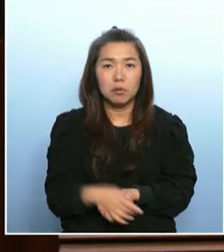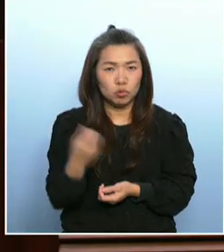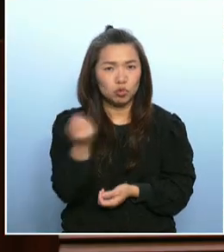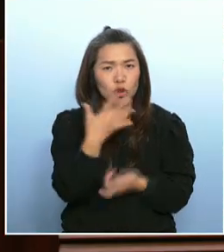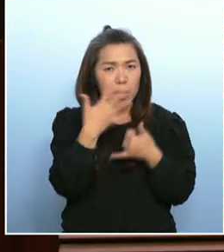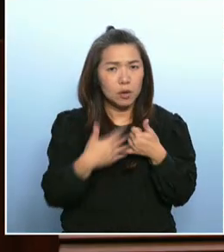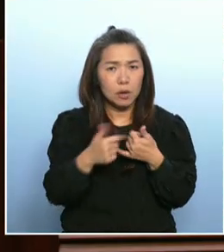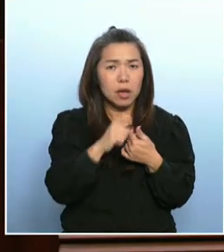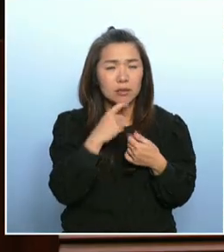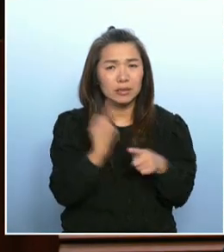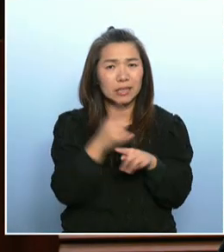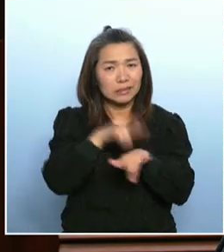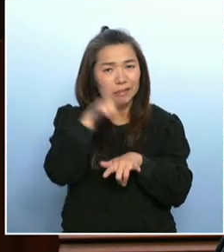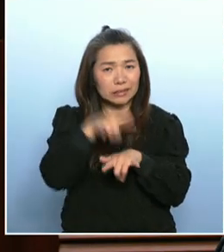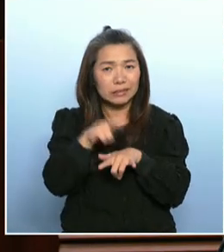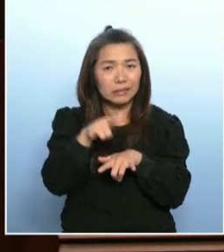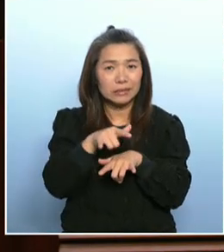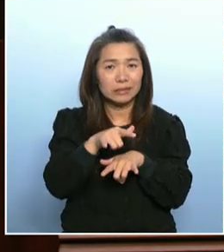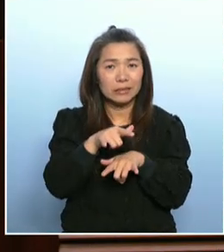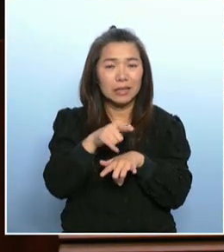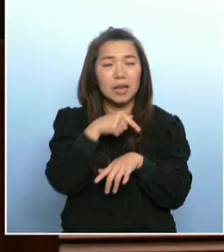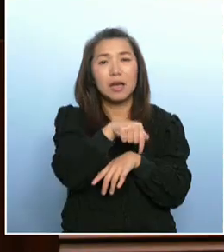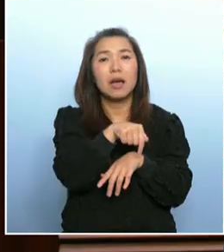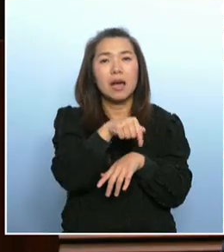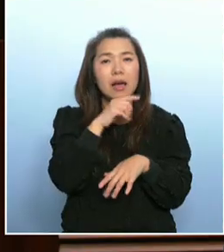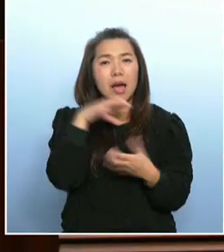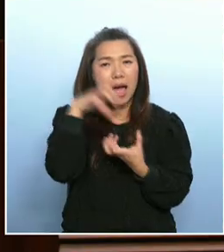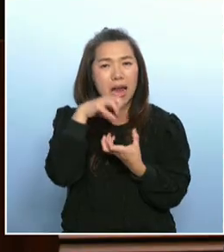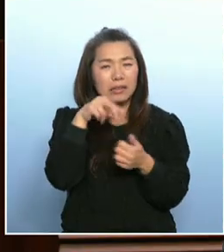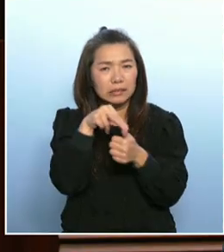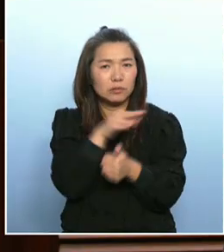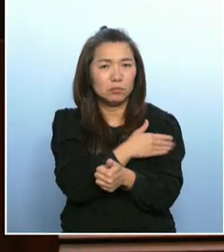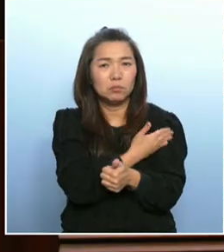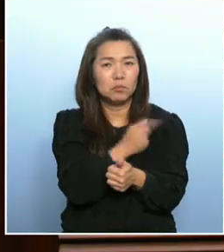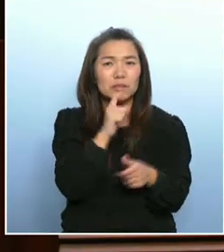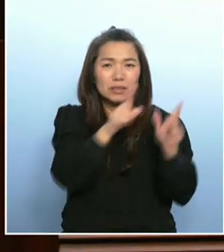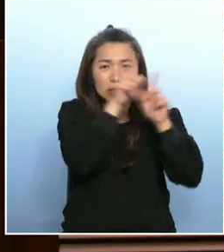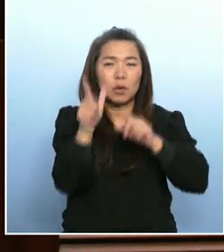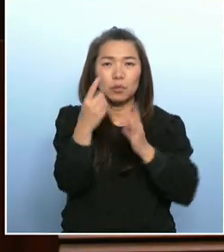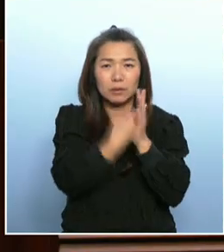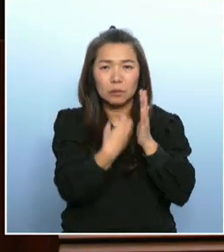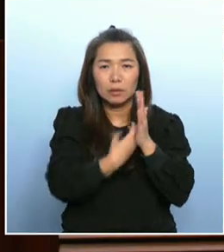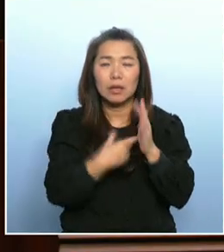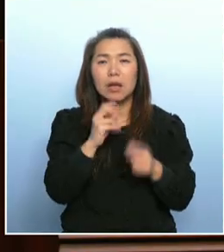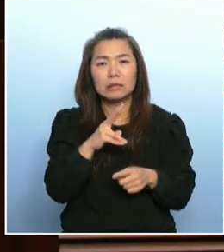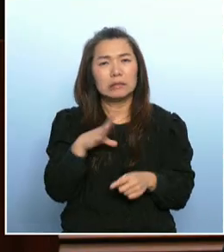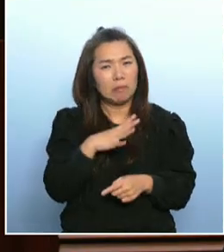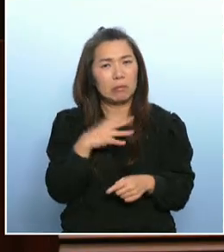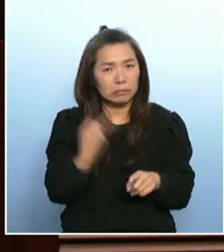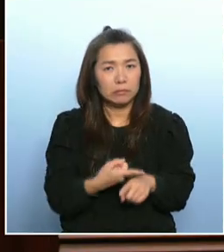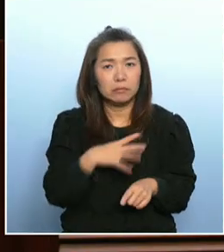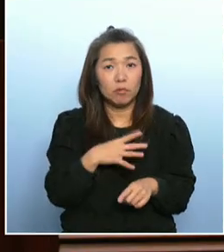The PWDs are having a hard time. I think that we should alleviate the burden of the